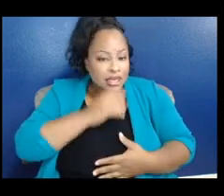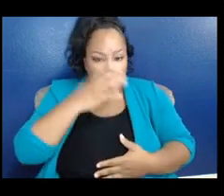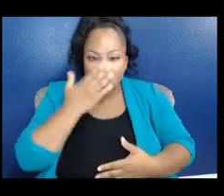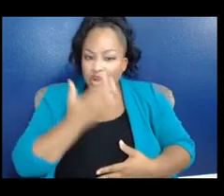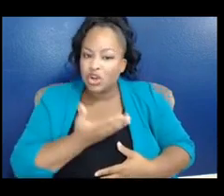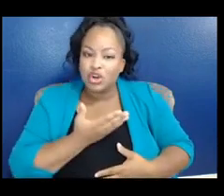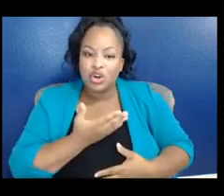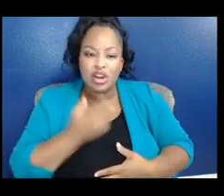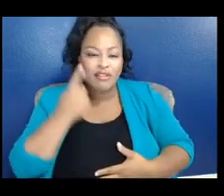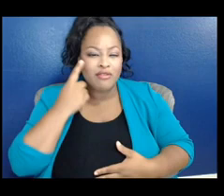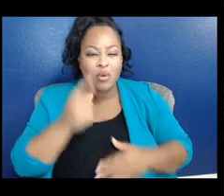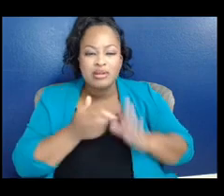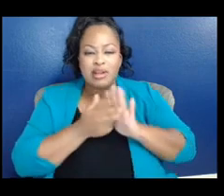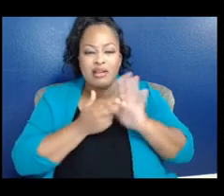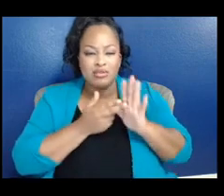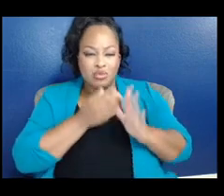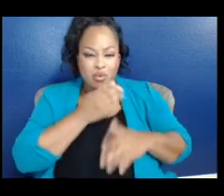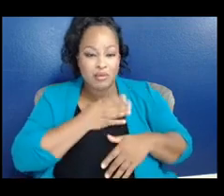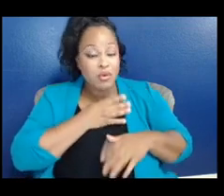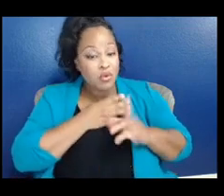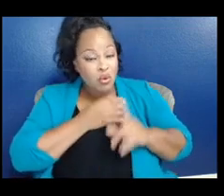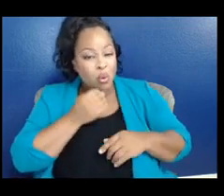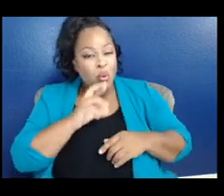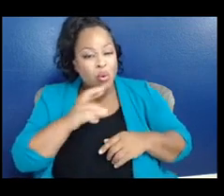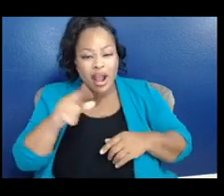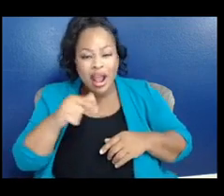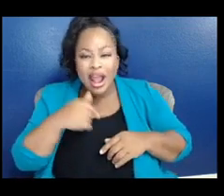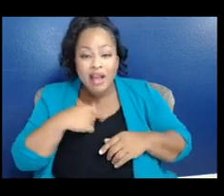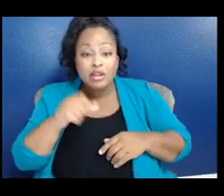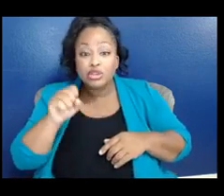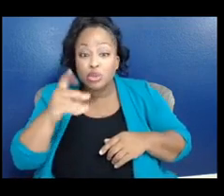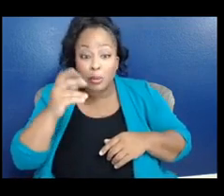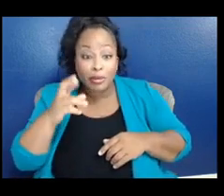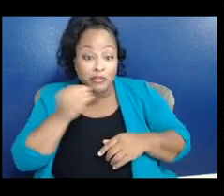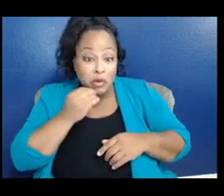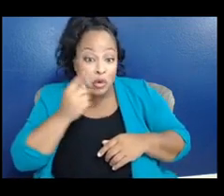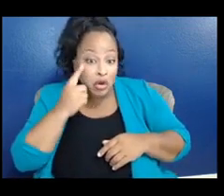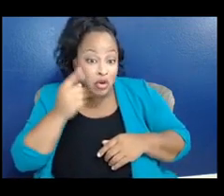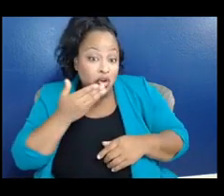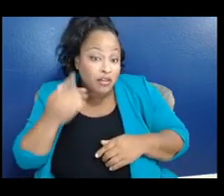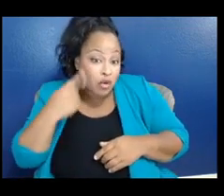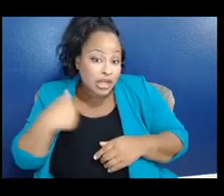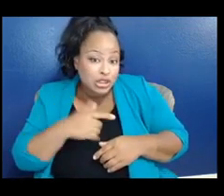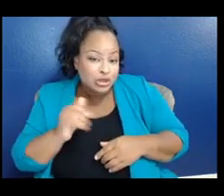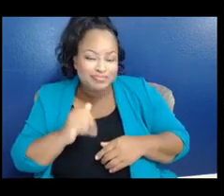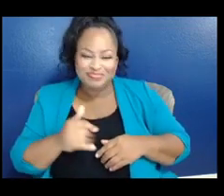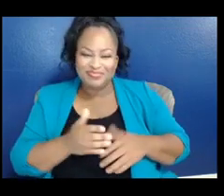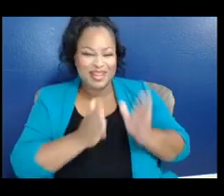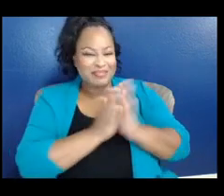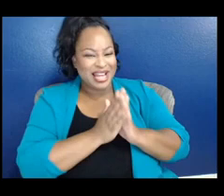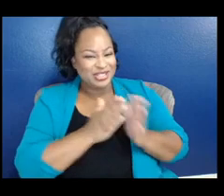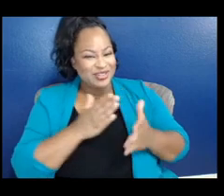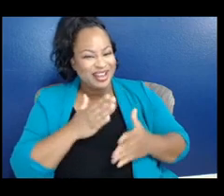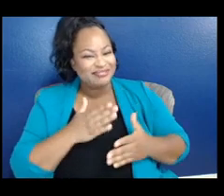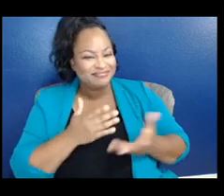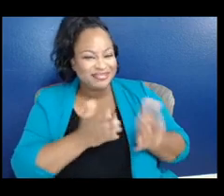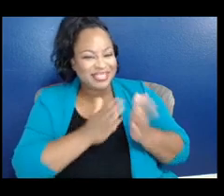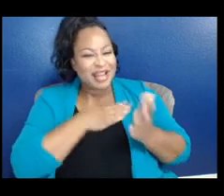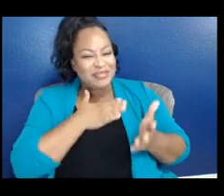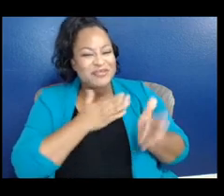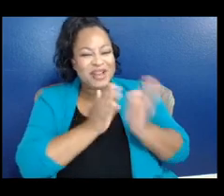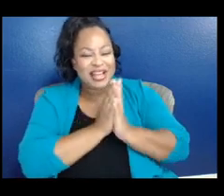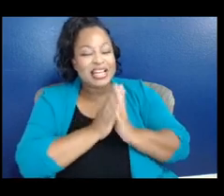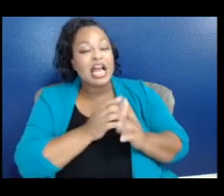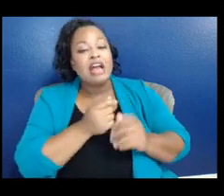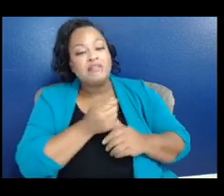for diagnosed women, or, you know, is there a superfood that's good for us too? I'm glad you asked. There are a few superfoods that women